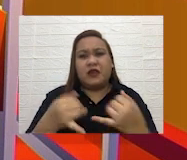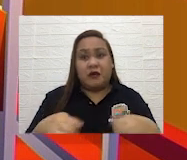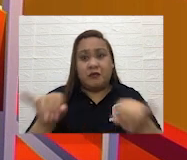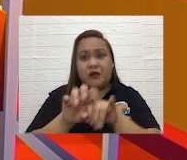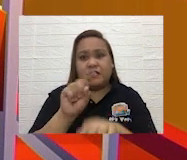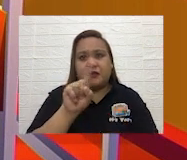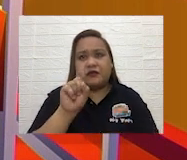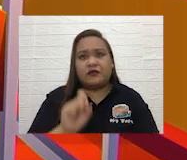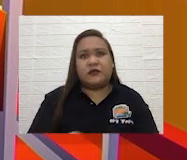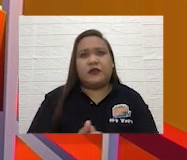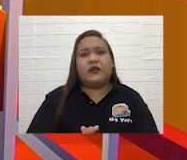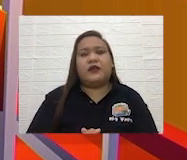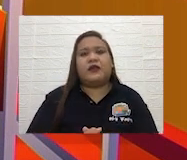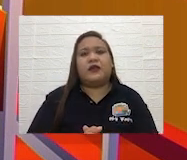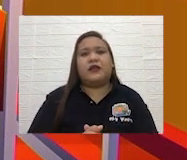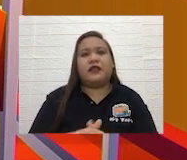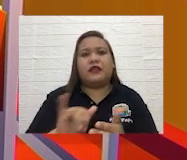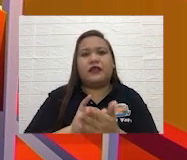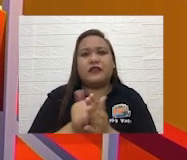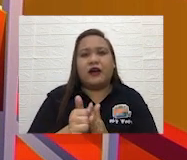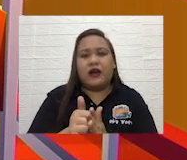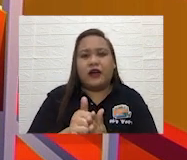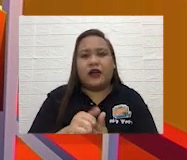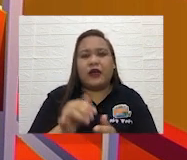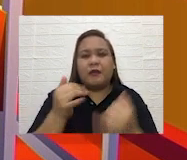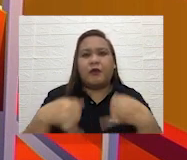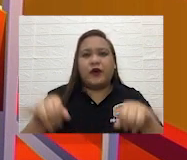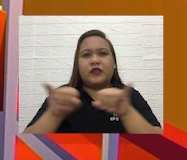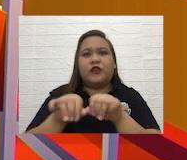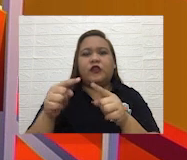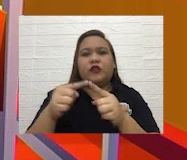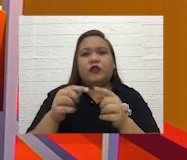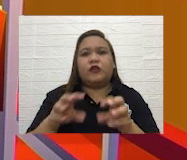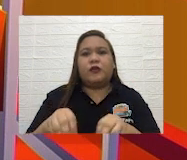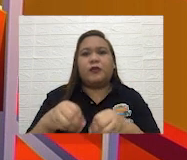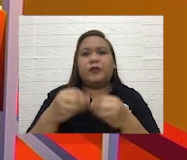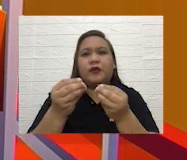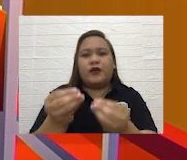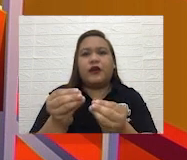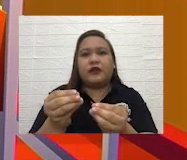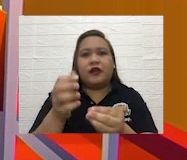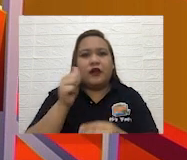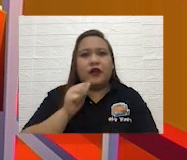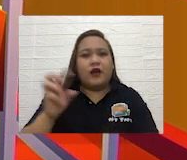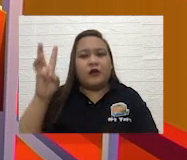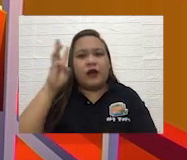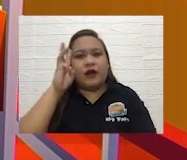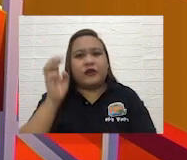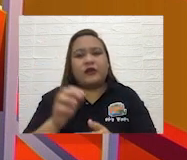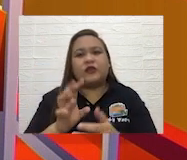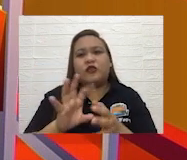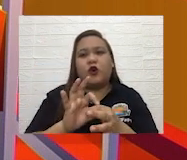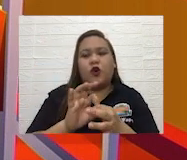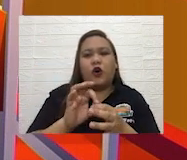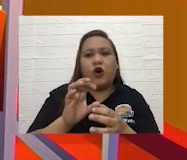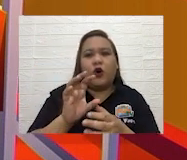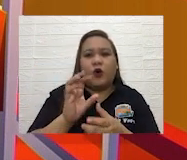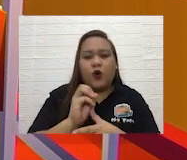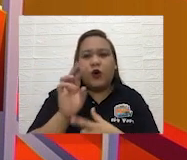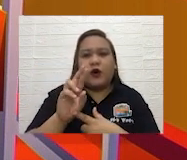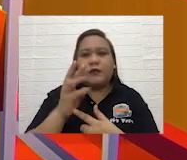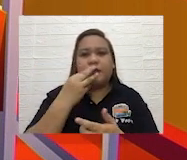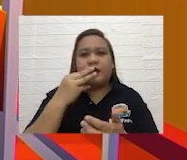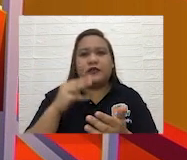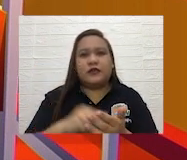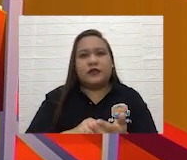These signs and symbols are very important in providing awareness and understanding of a message or topic